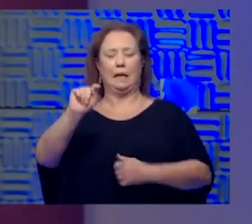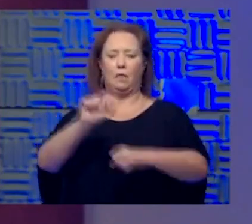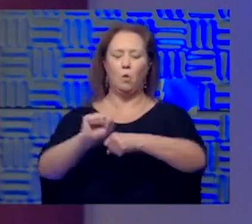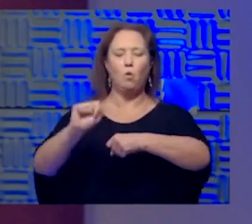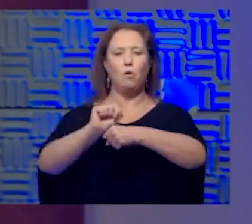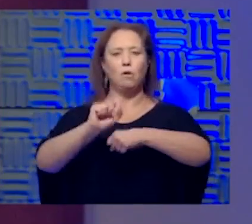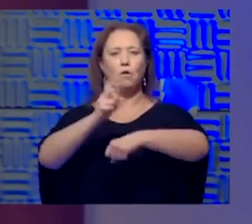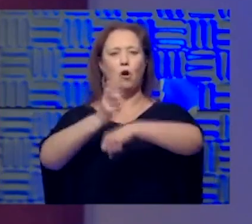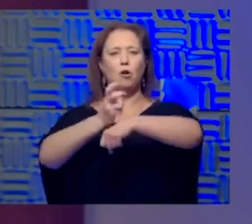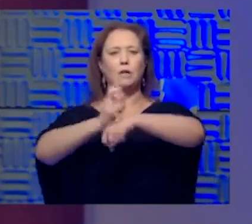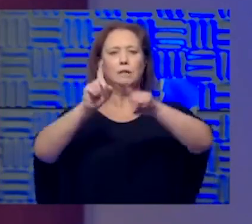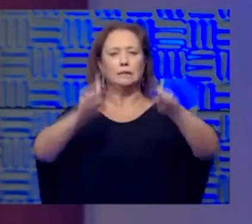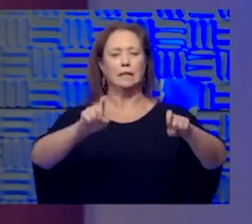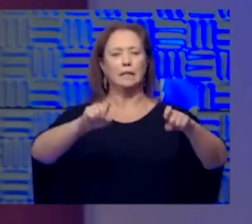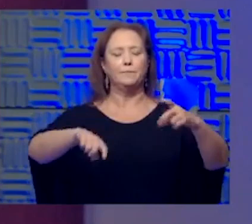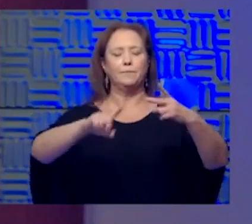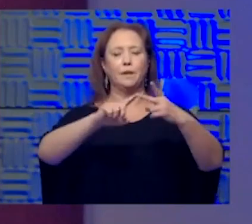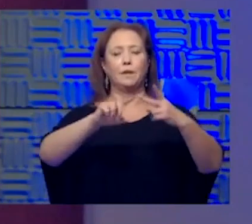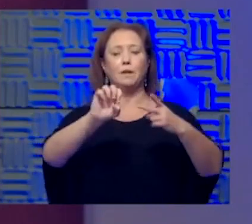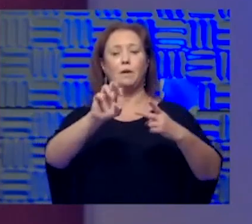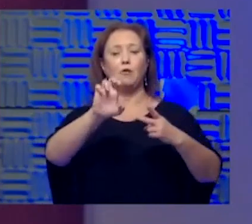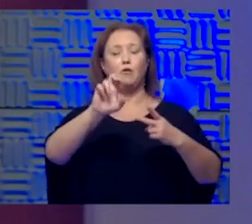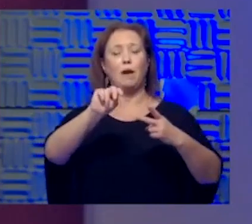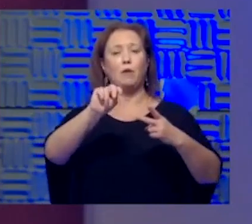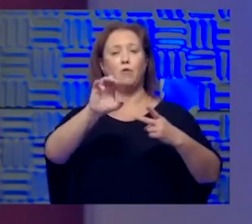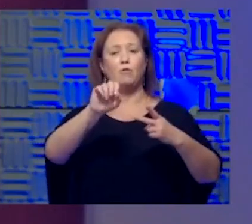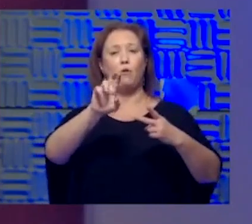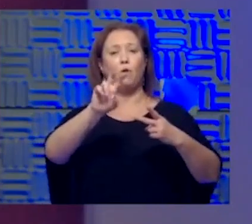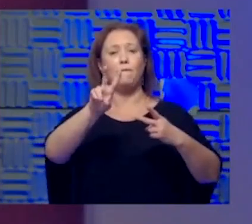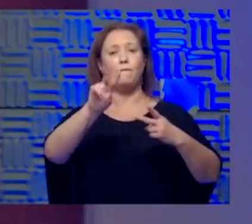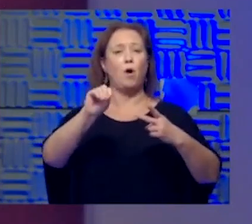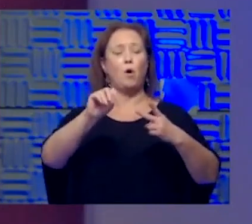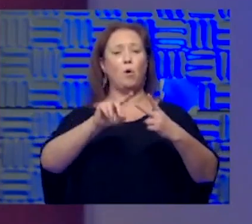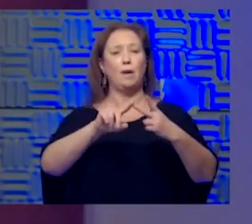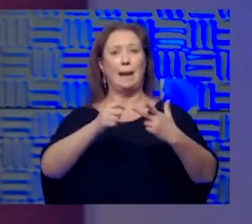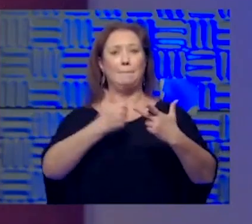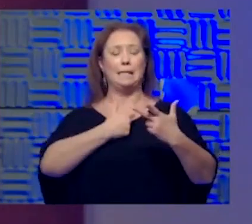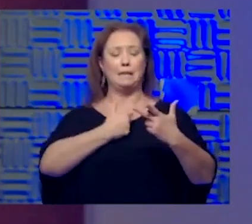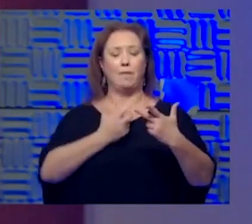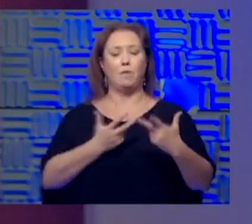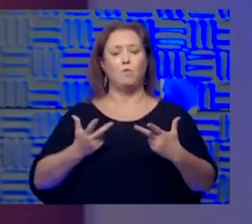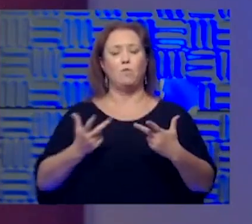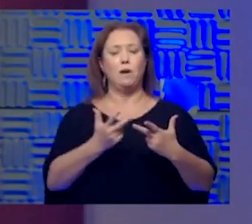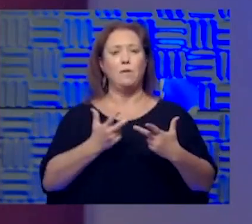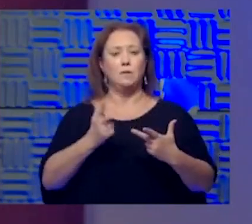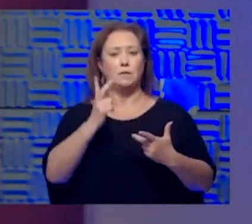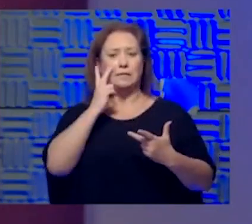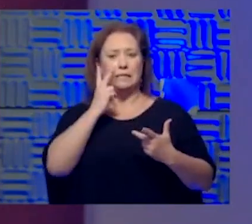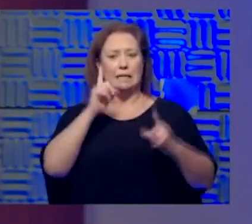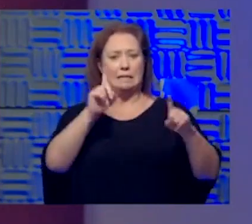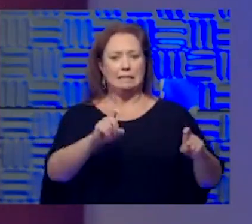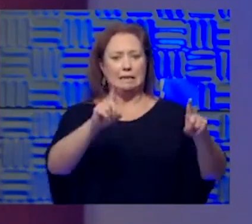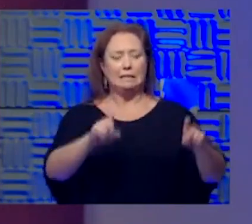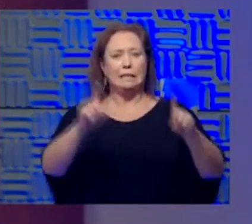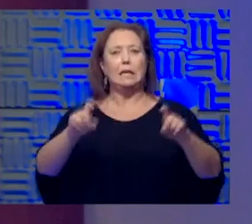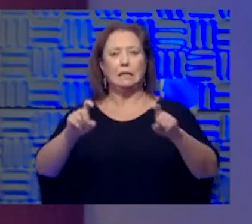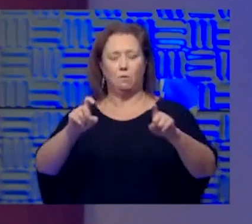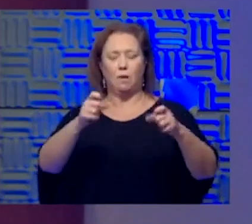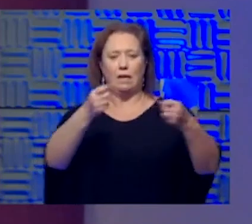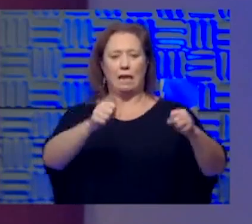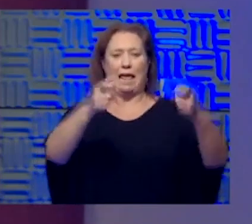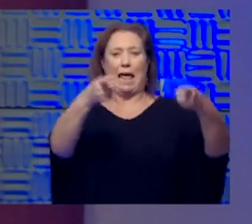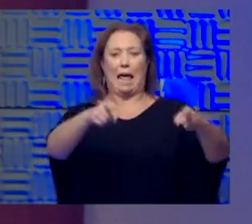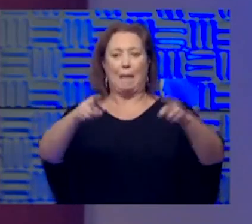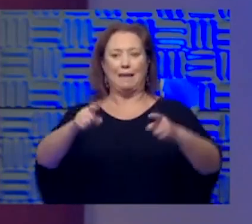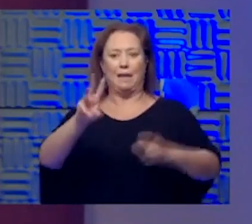and then Dr. Aaron Corvo and myself have also been involved, and we're trying to see how much of that testing we can get to happen here